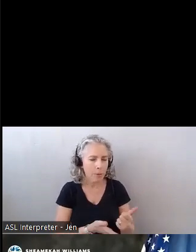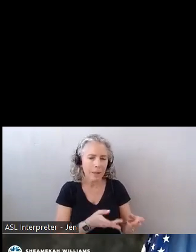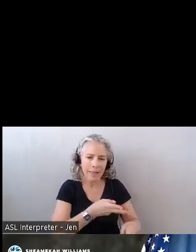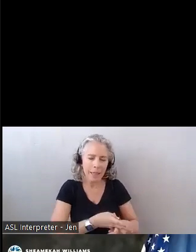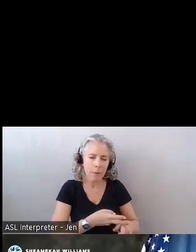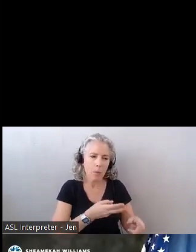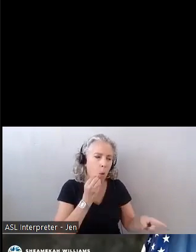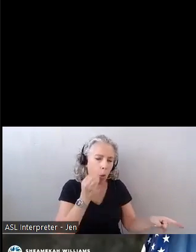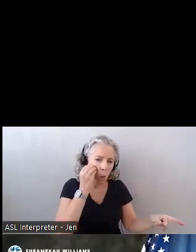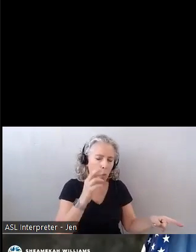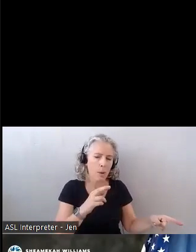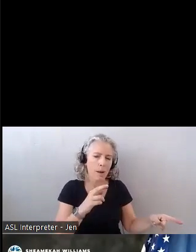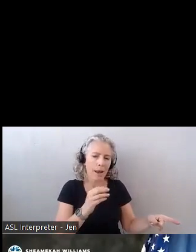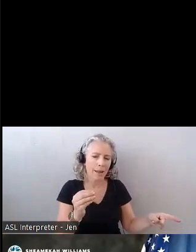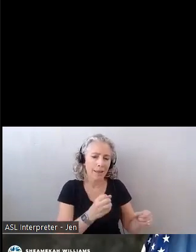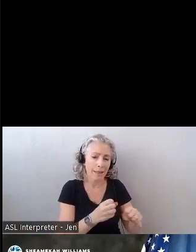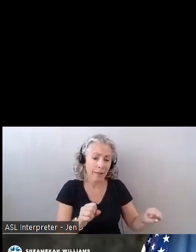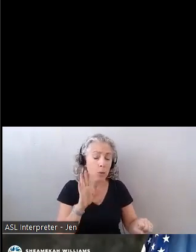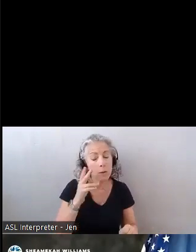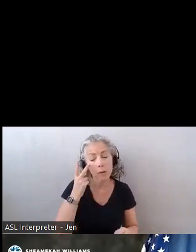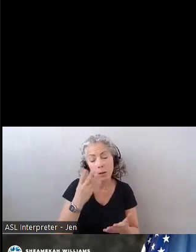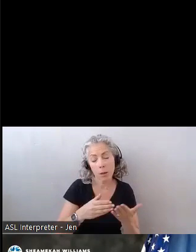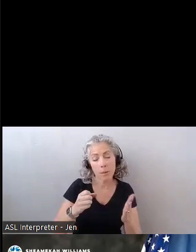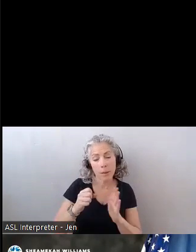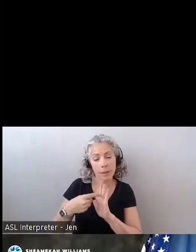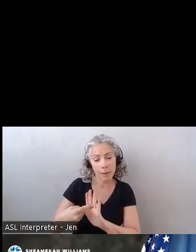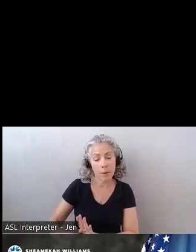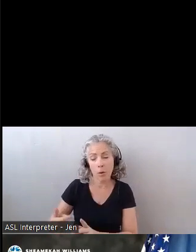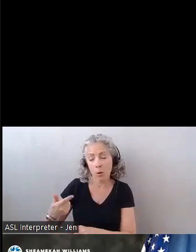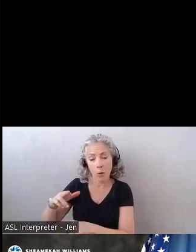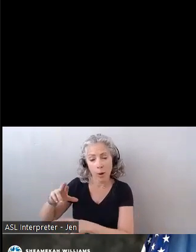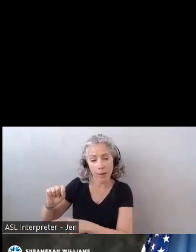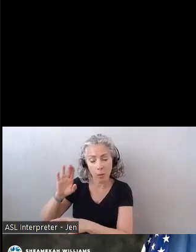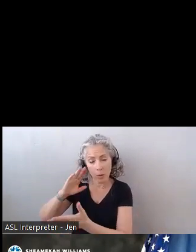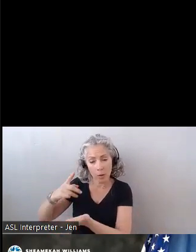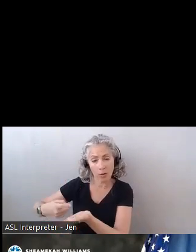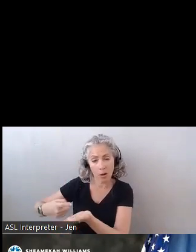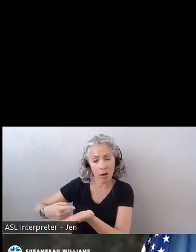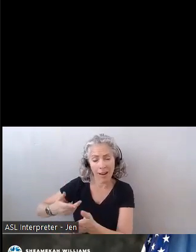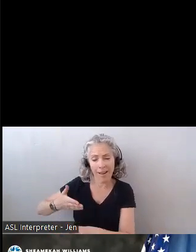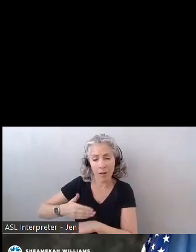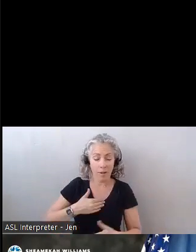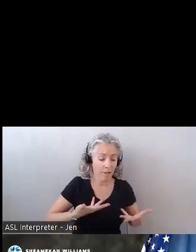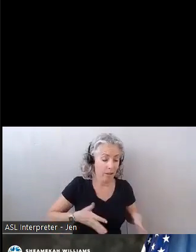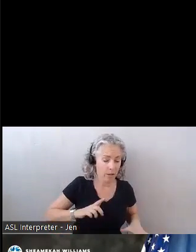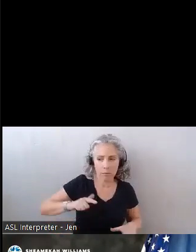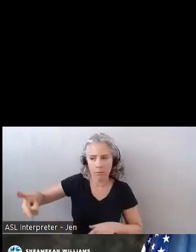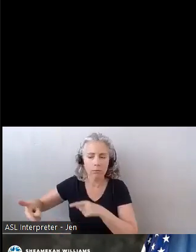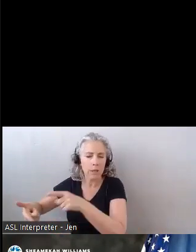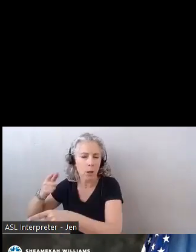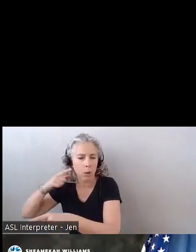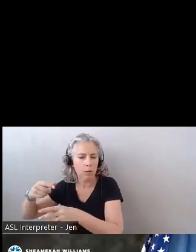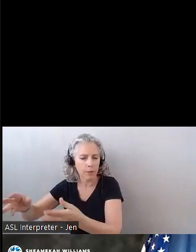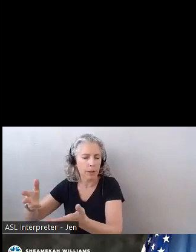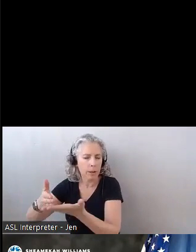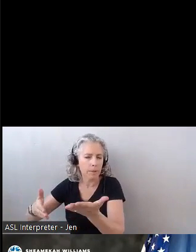home. You will see some examples of this as Gran talks directly after me. Next slide, please.